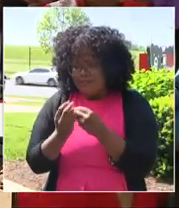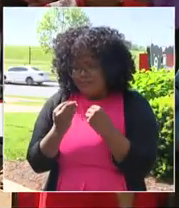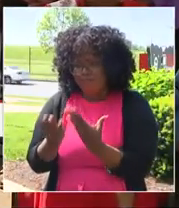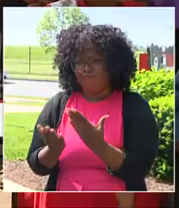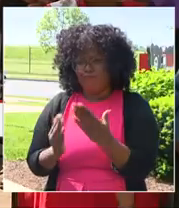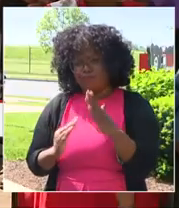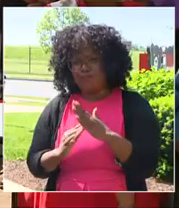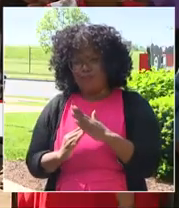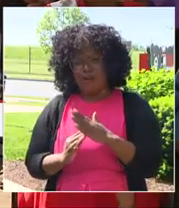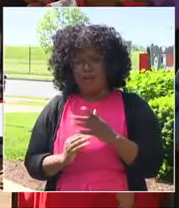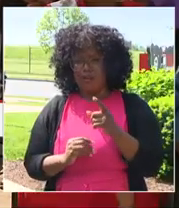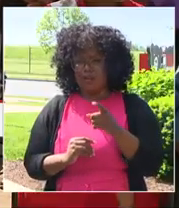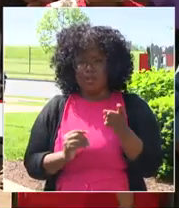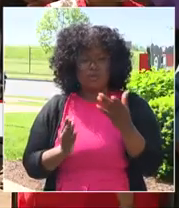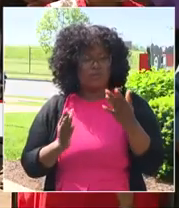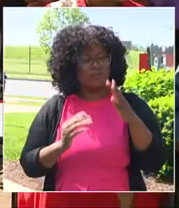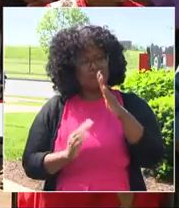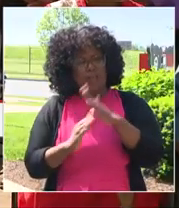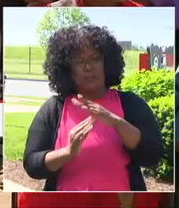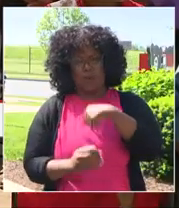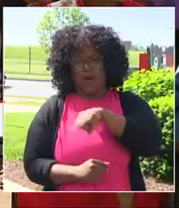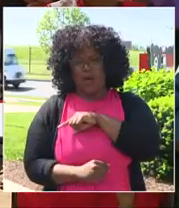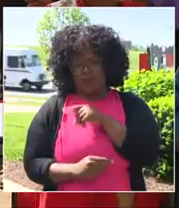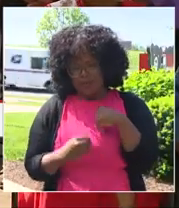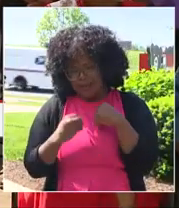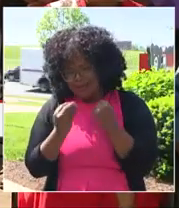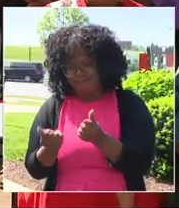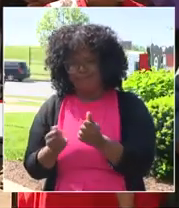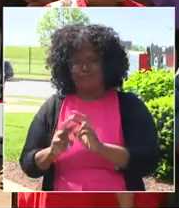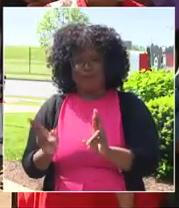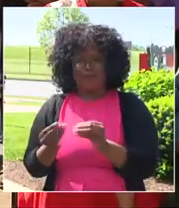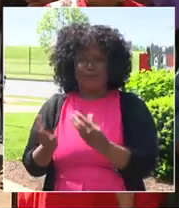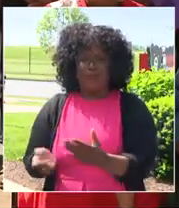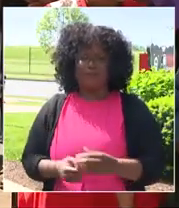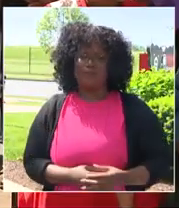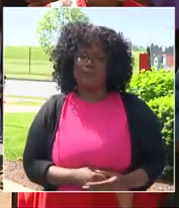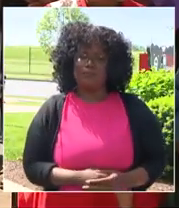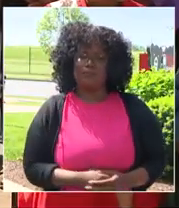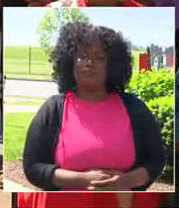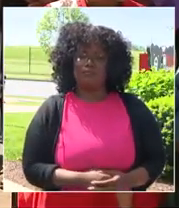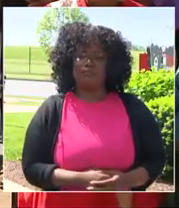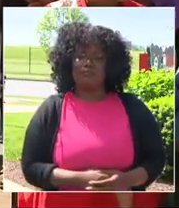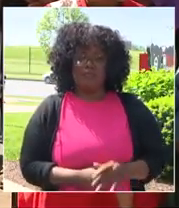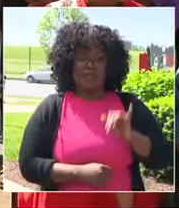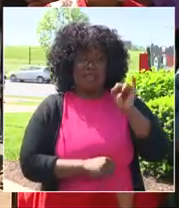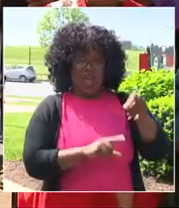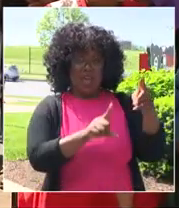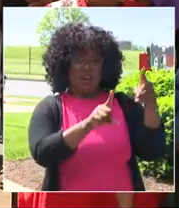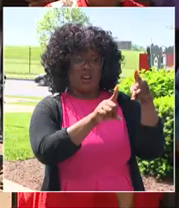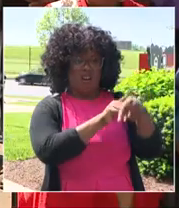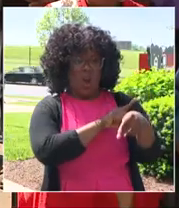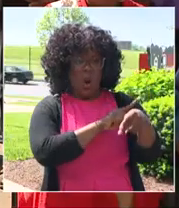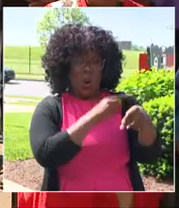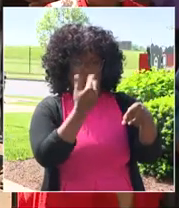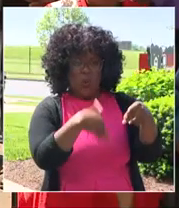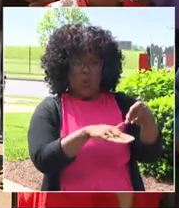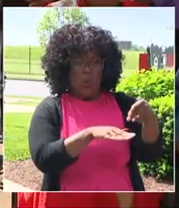services that we provide. The proposed cuts would put care for kids at